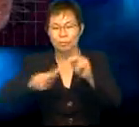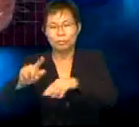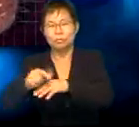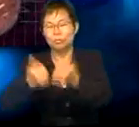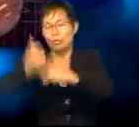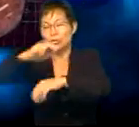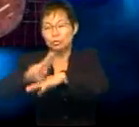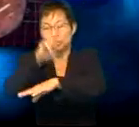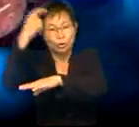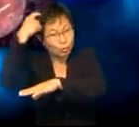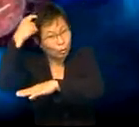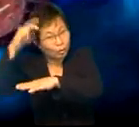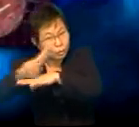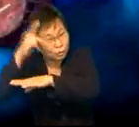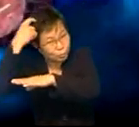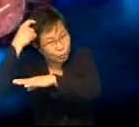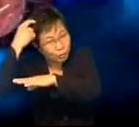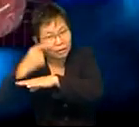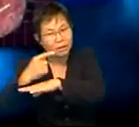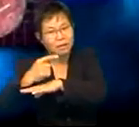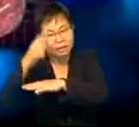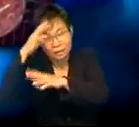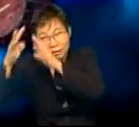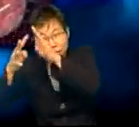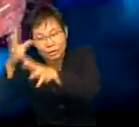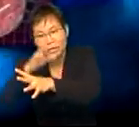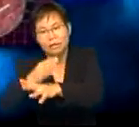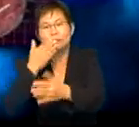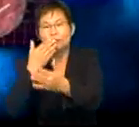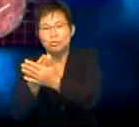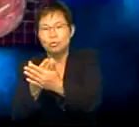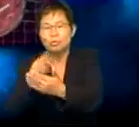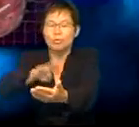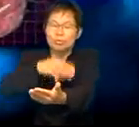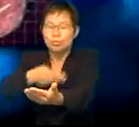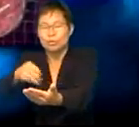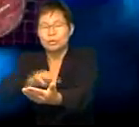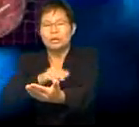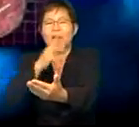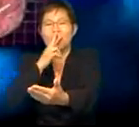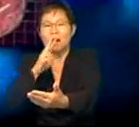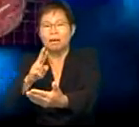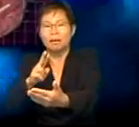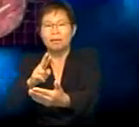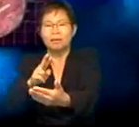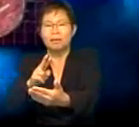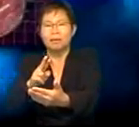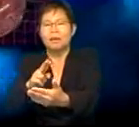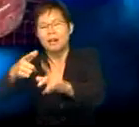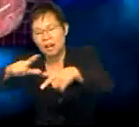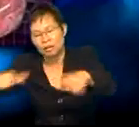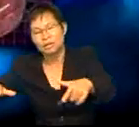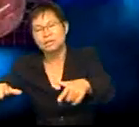People who mostly use the right side of their brain are creative. They are good at music, art, and